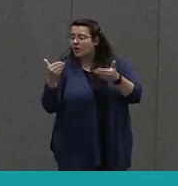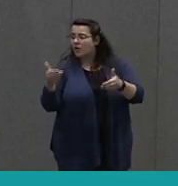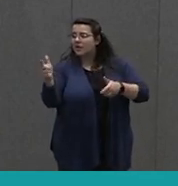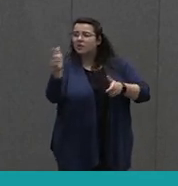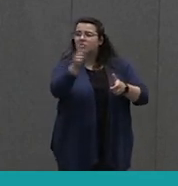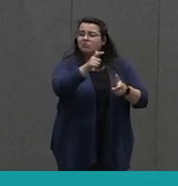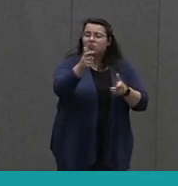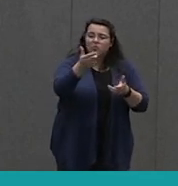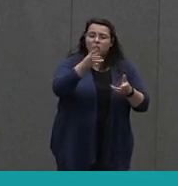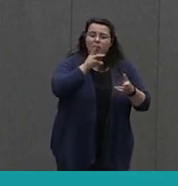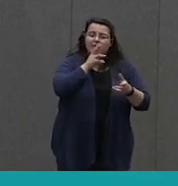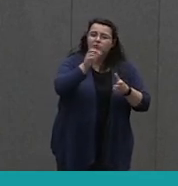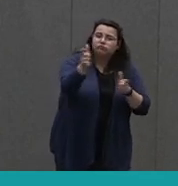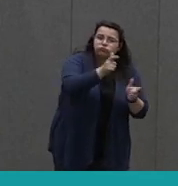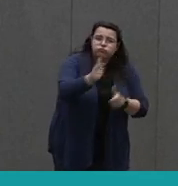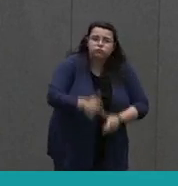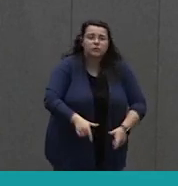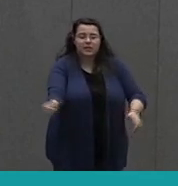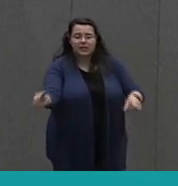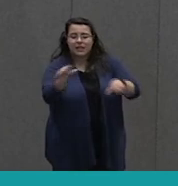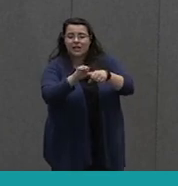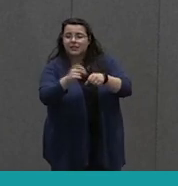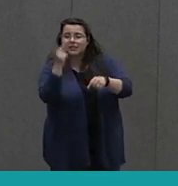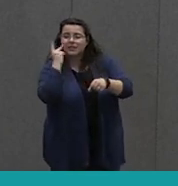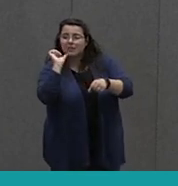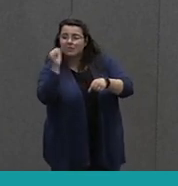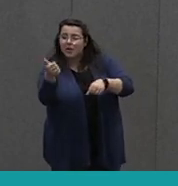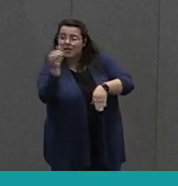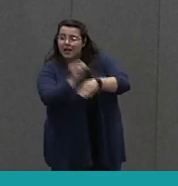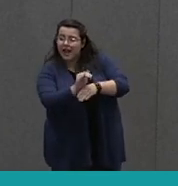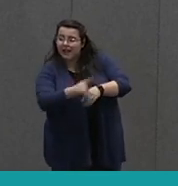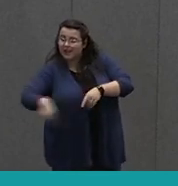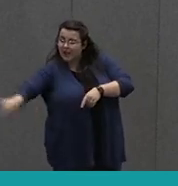beep, beep, beep. That's the backup rap.